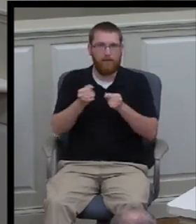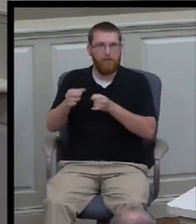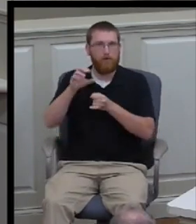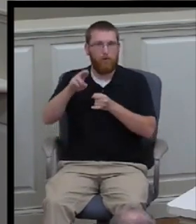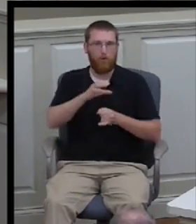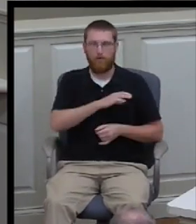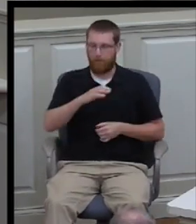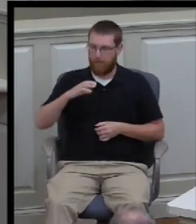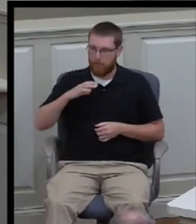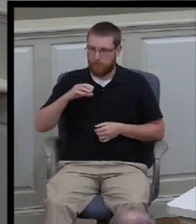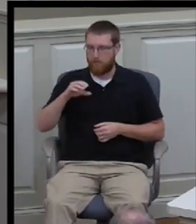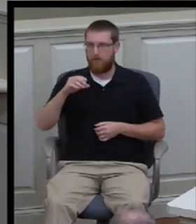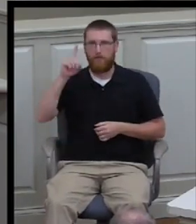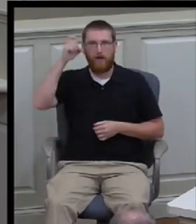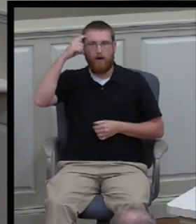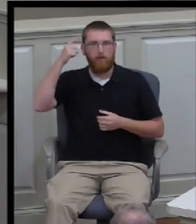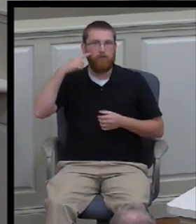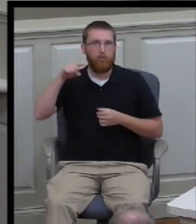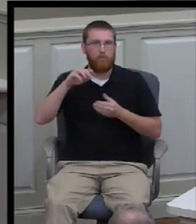as a commission or as a city government,